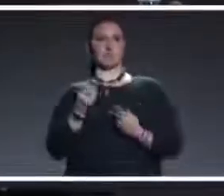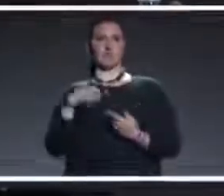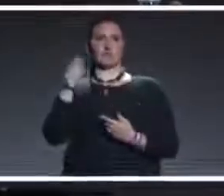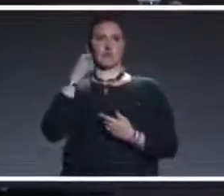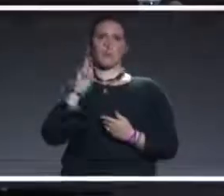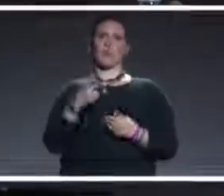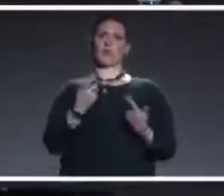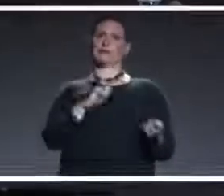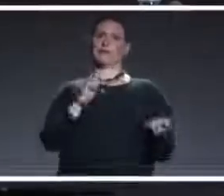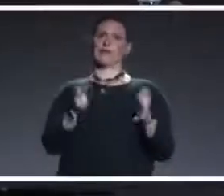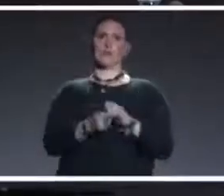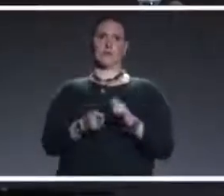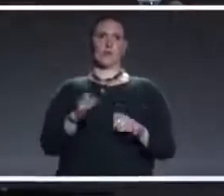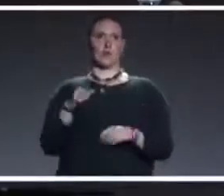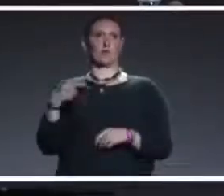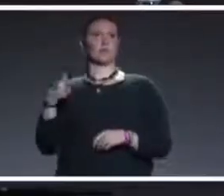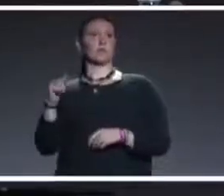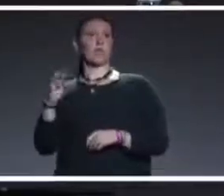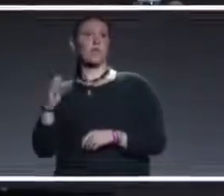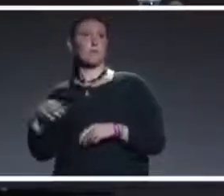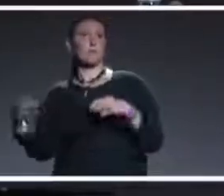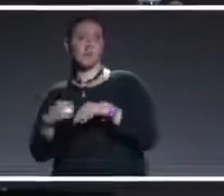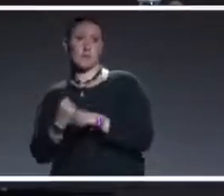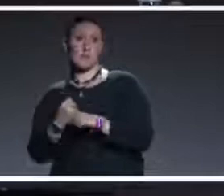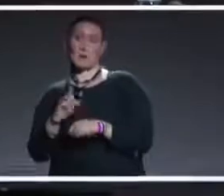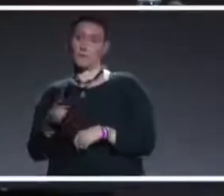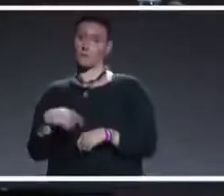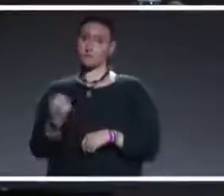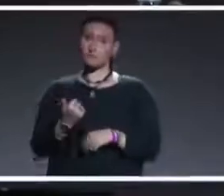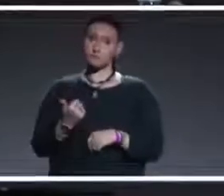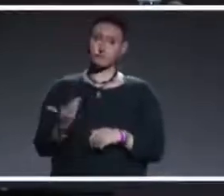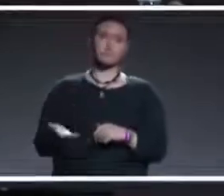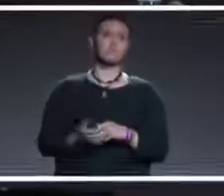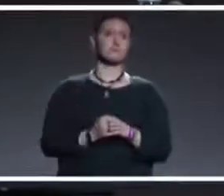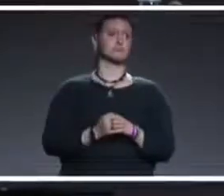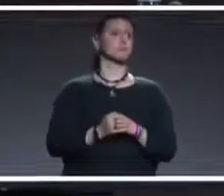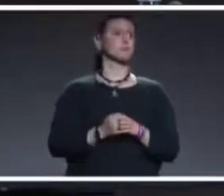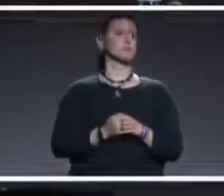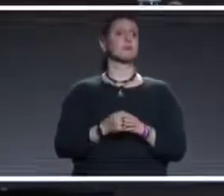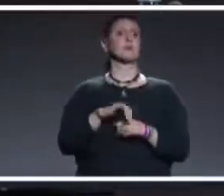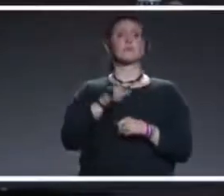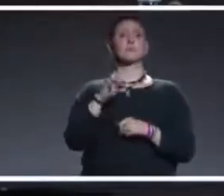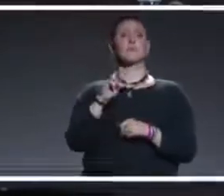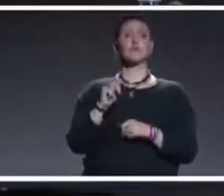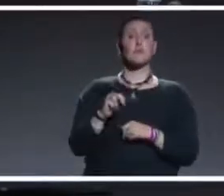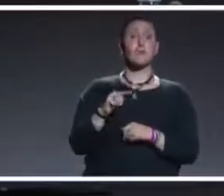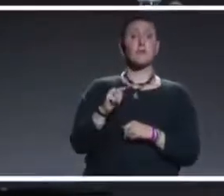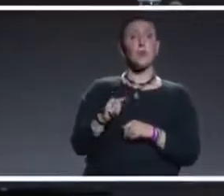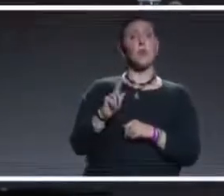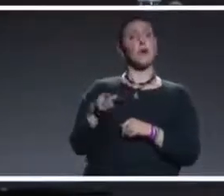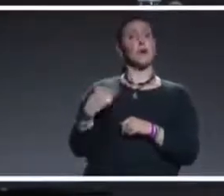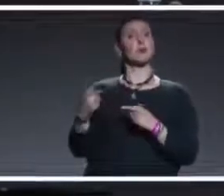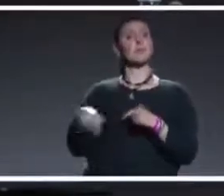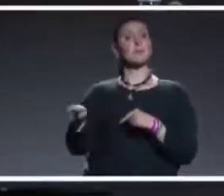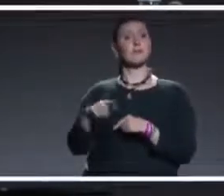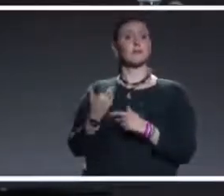just working with Tom, a big thing was also working with John Toll. And this